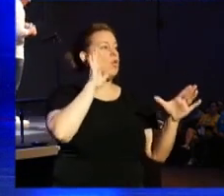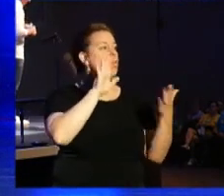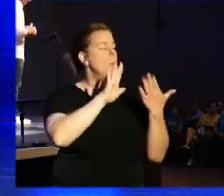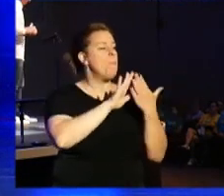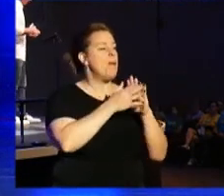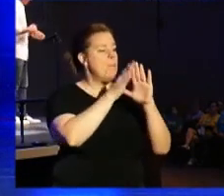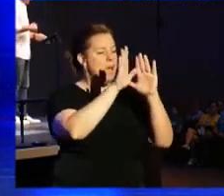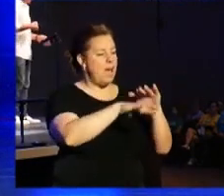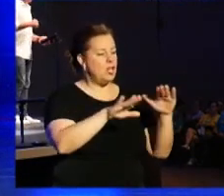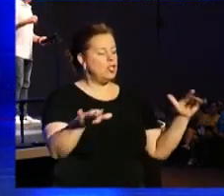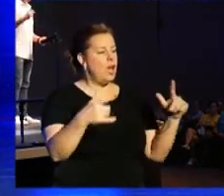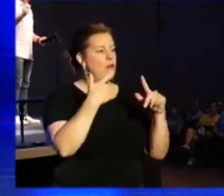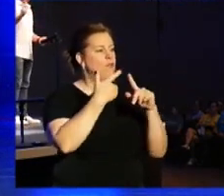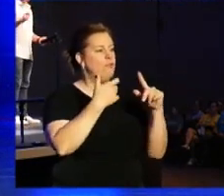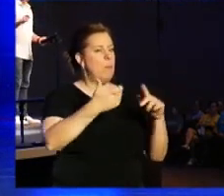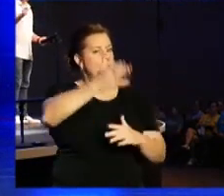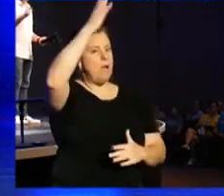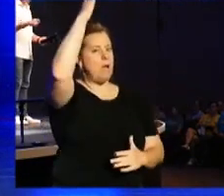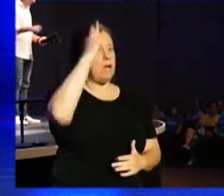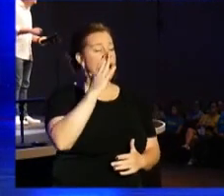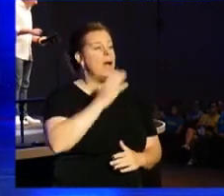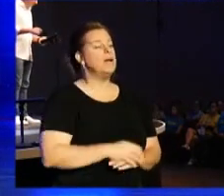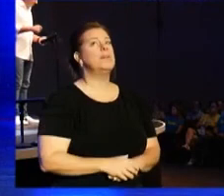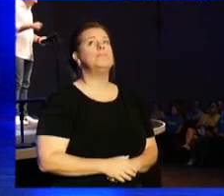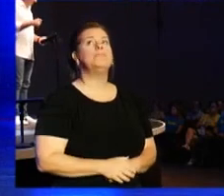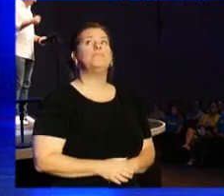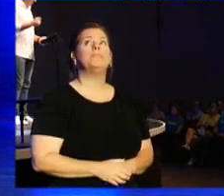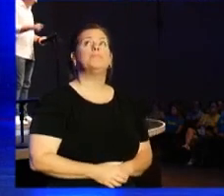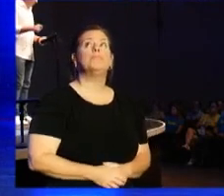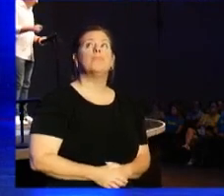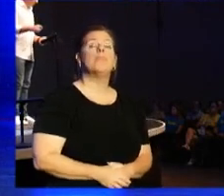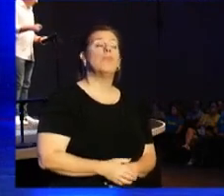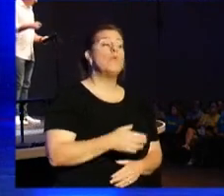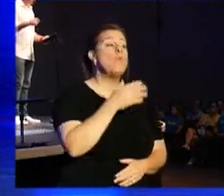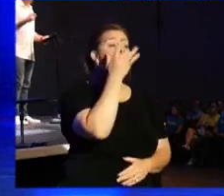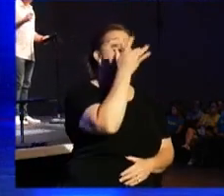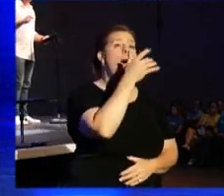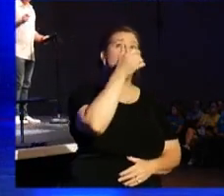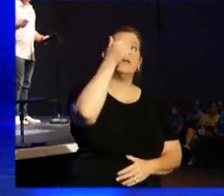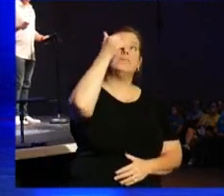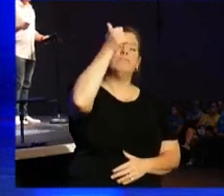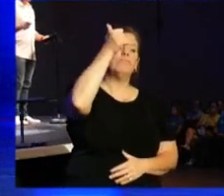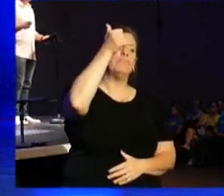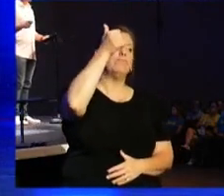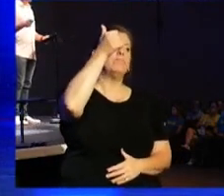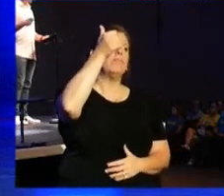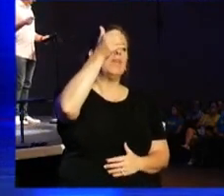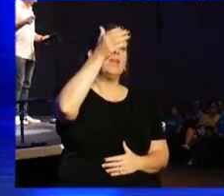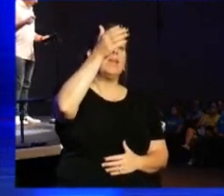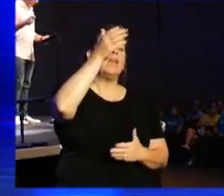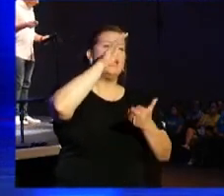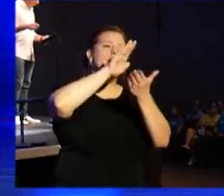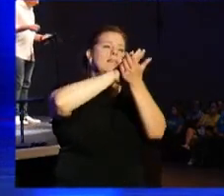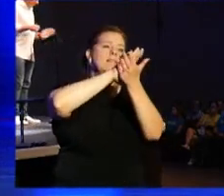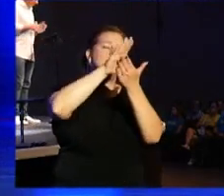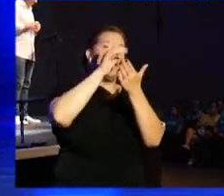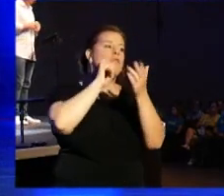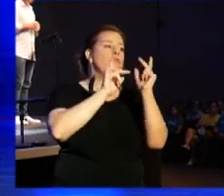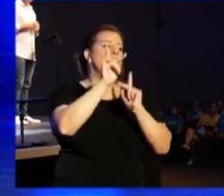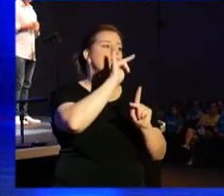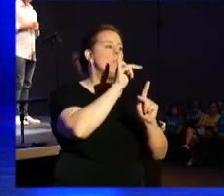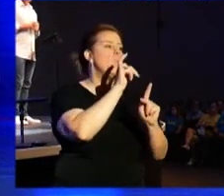children of the Most High, for he is kind to those who are unthankful and wicked.